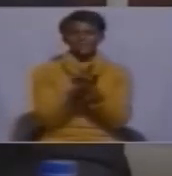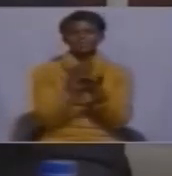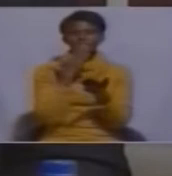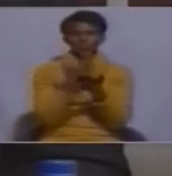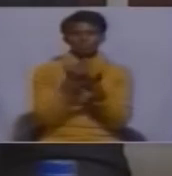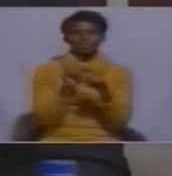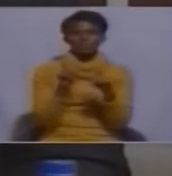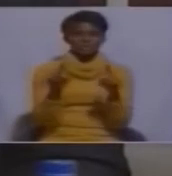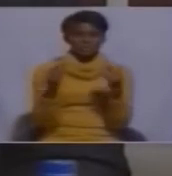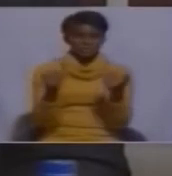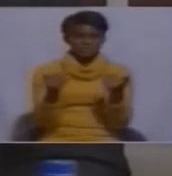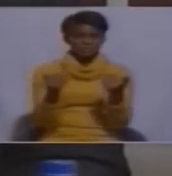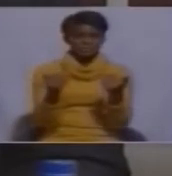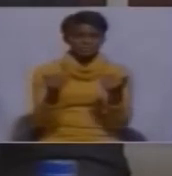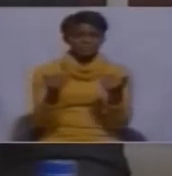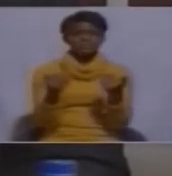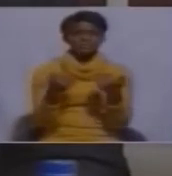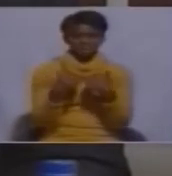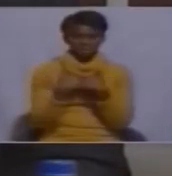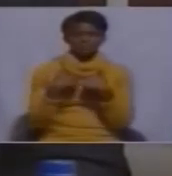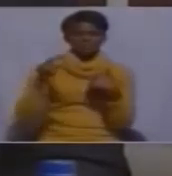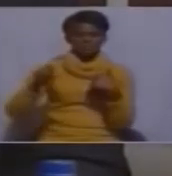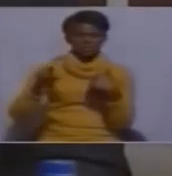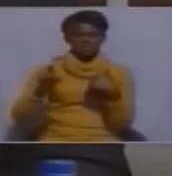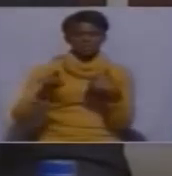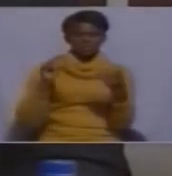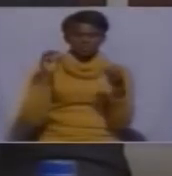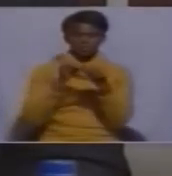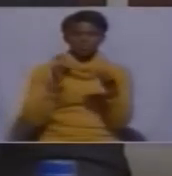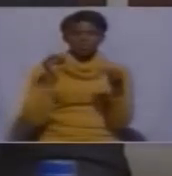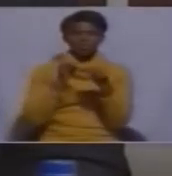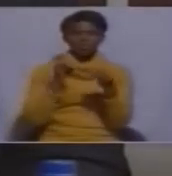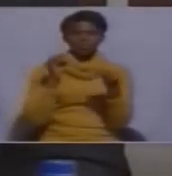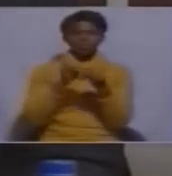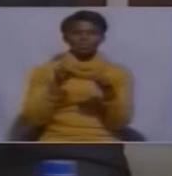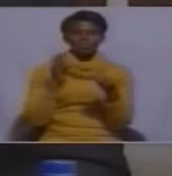But of course, there is need for further